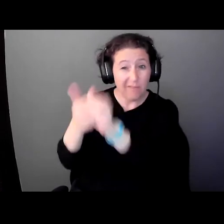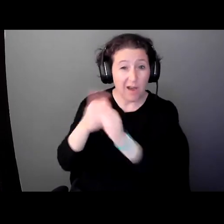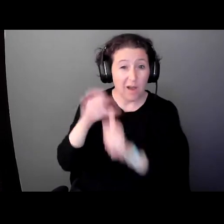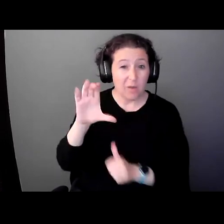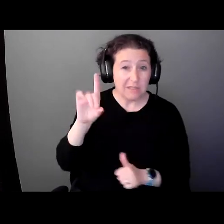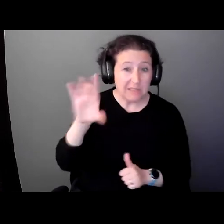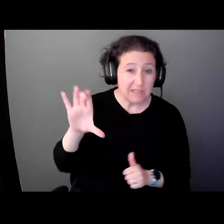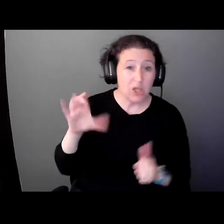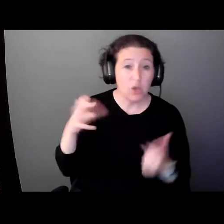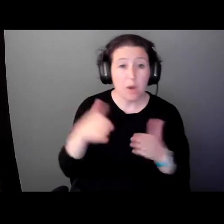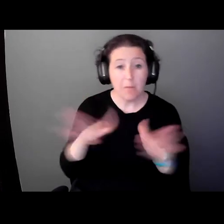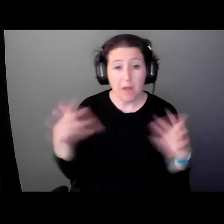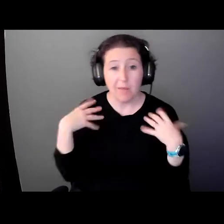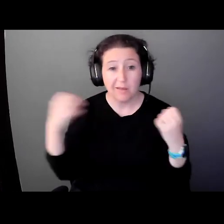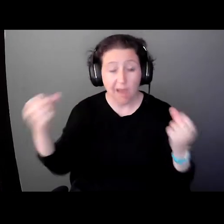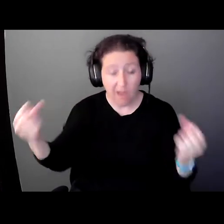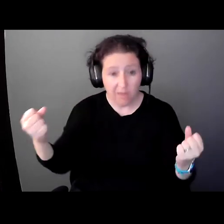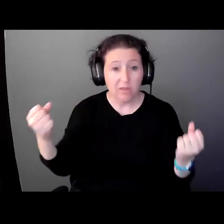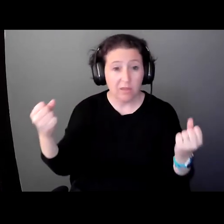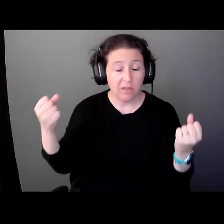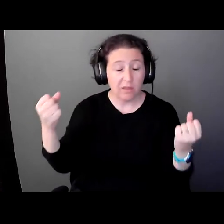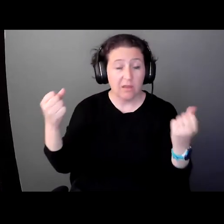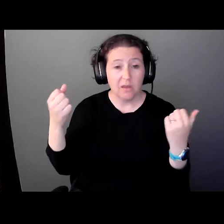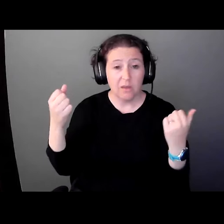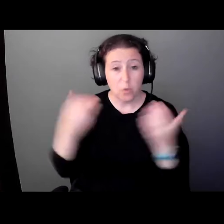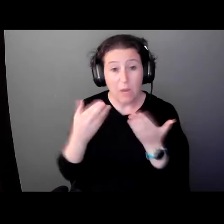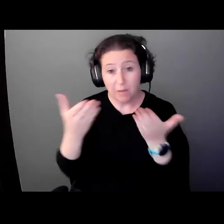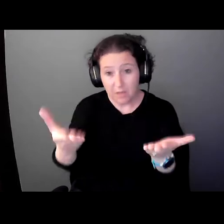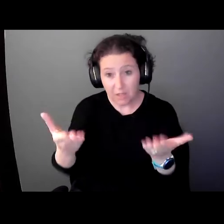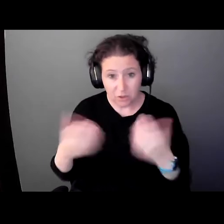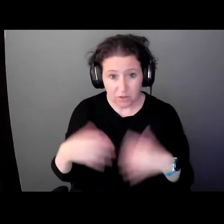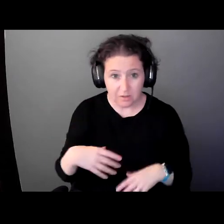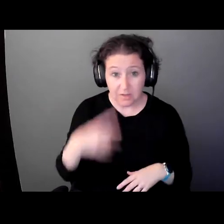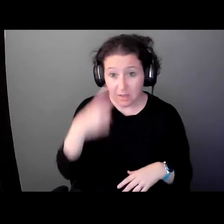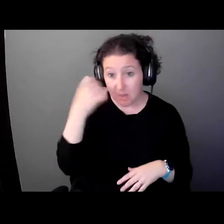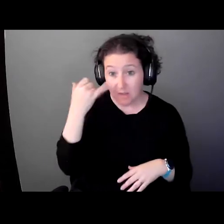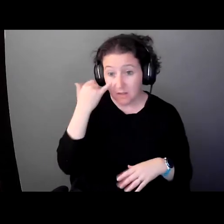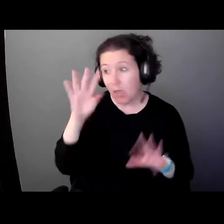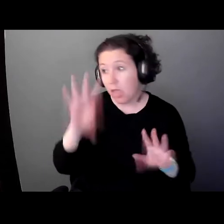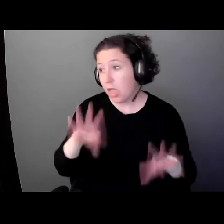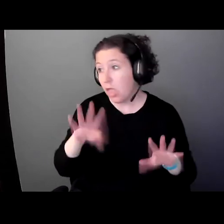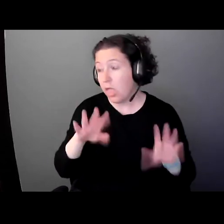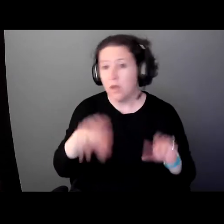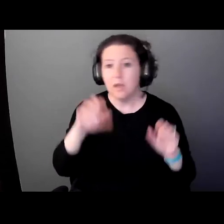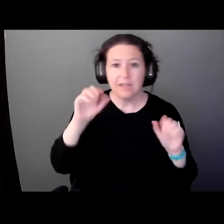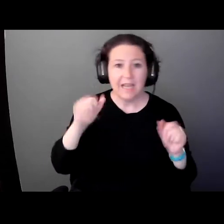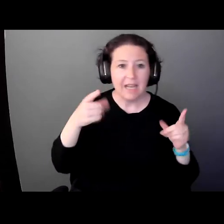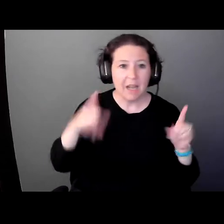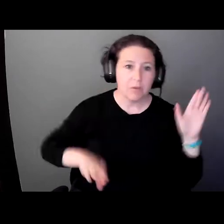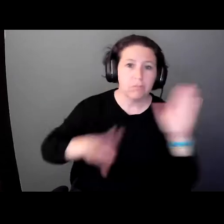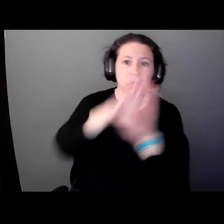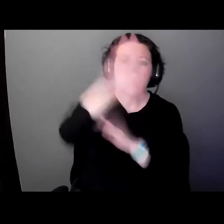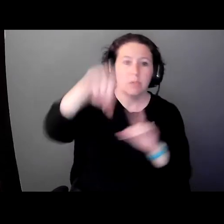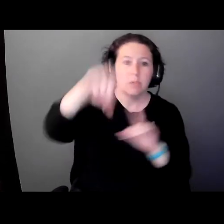so that our epidemic curve doesn't turn in the wrong direction and we don't have to